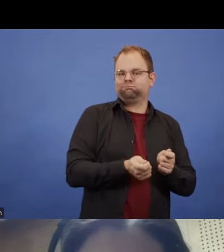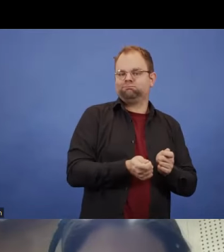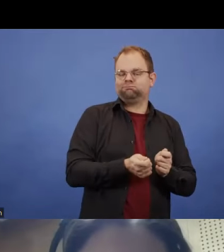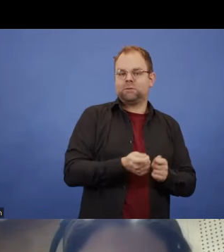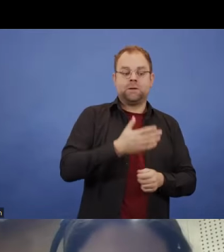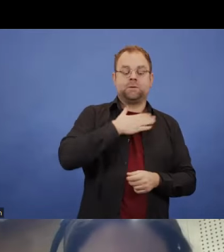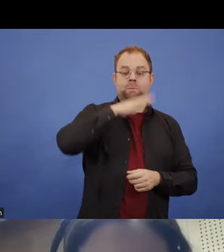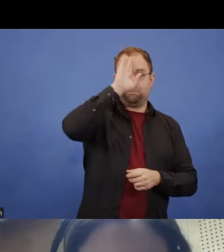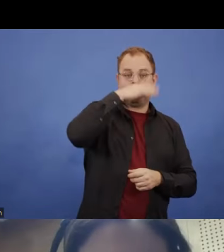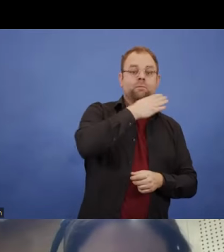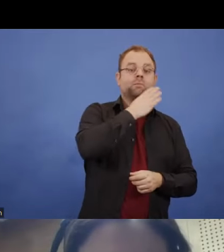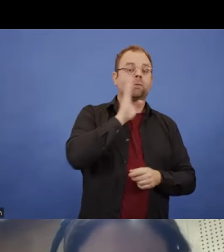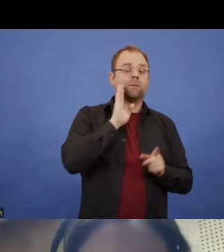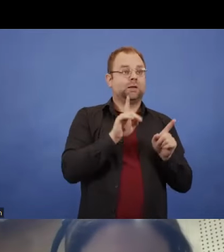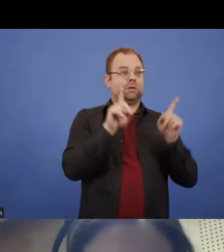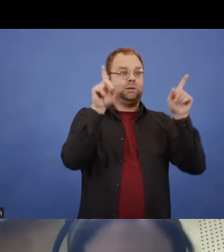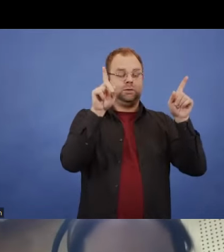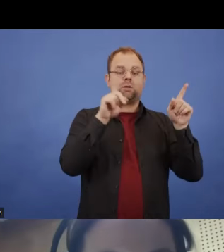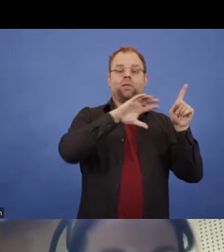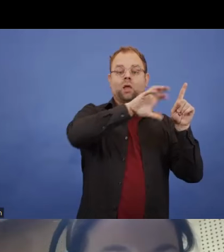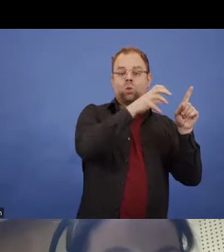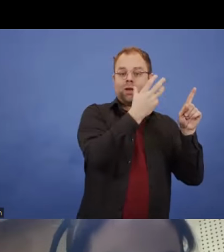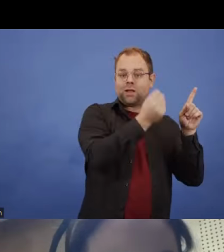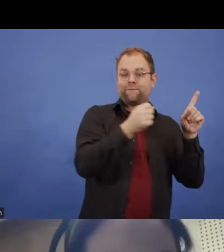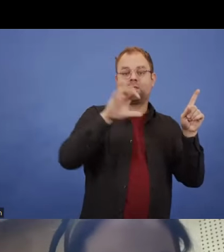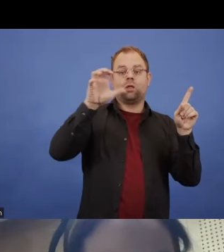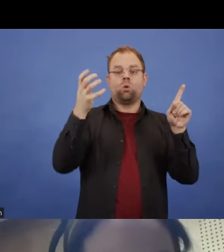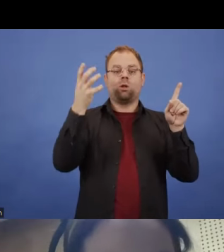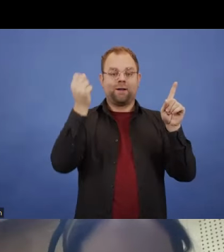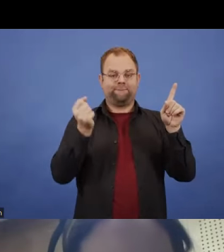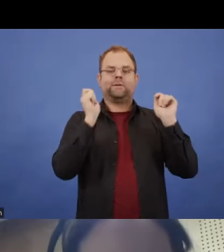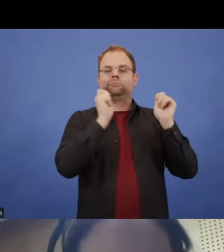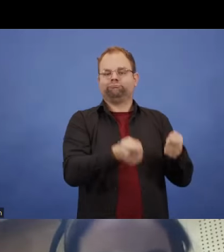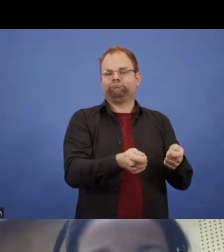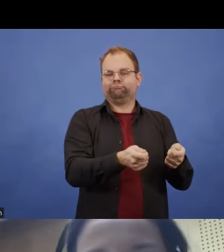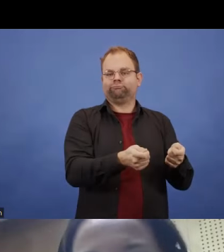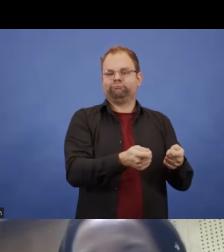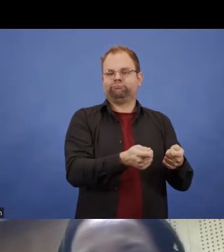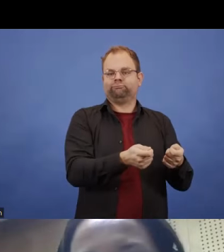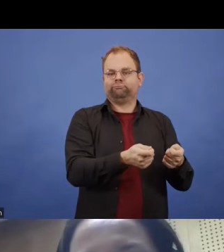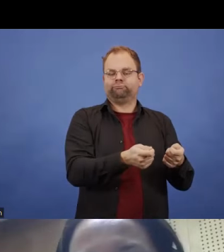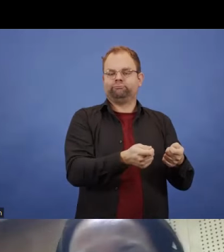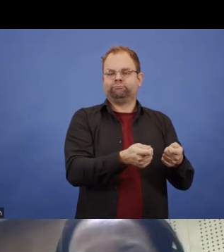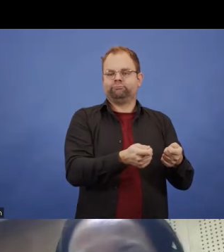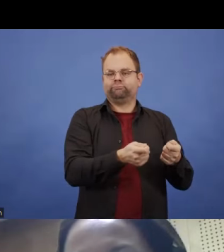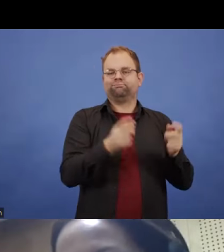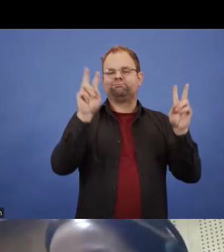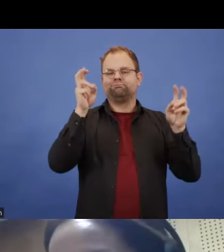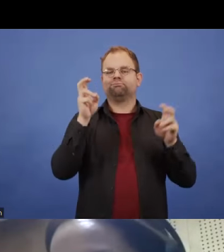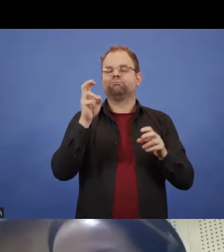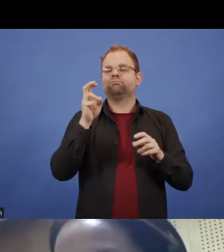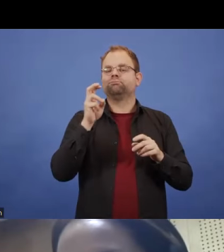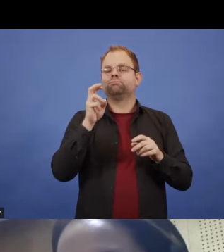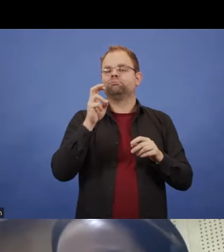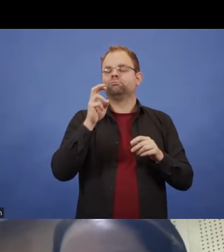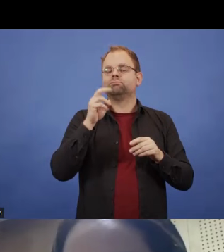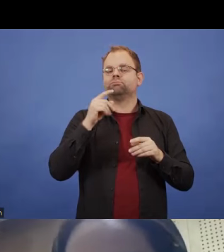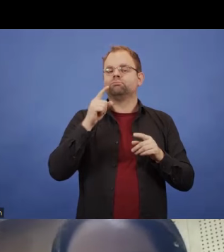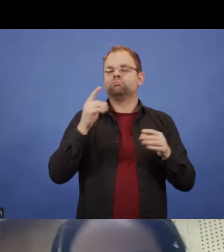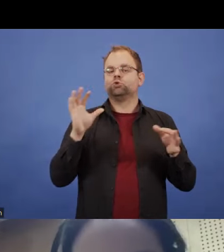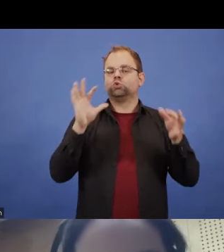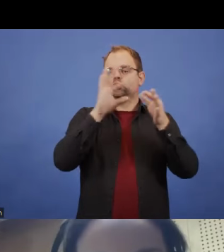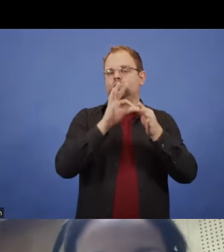nationality through family links, and that is, for instance, due to marriage to a national. And somebody then automatically acquires